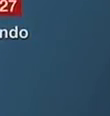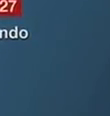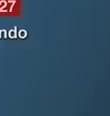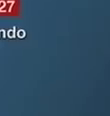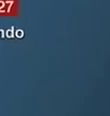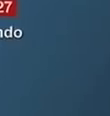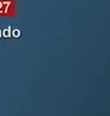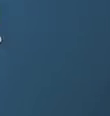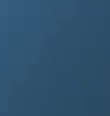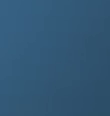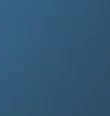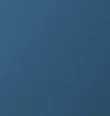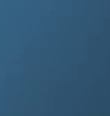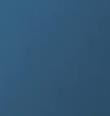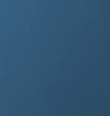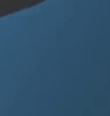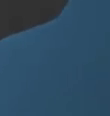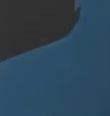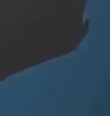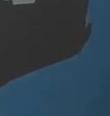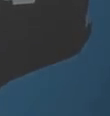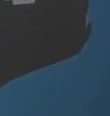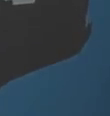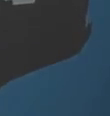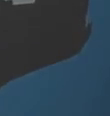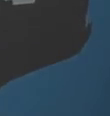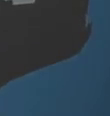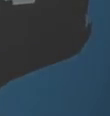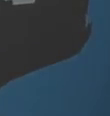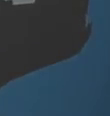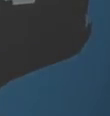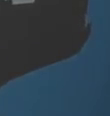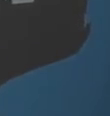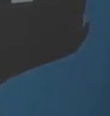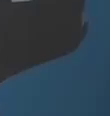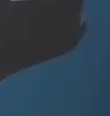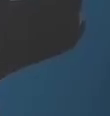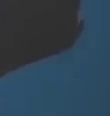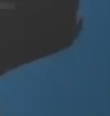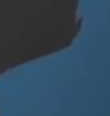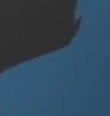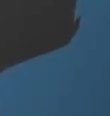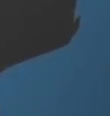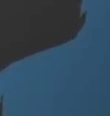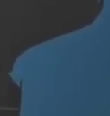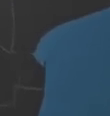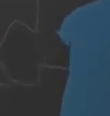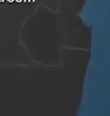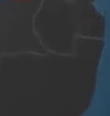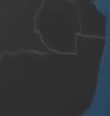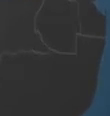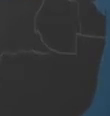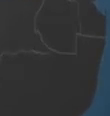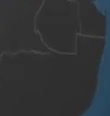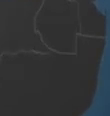with a warm afternoon. You'll also see a high of around 30 for Bombela and Skokuza, with a predominantly sunny and hot day throughout Limpopo. You'll also